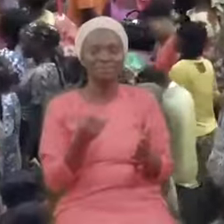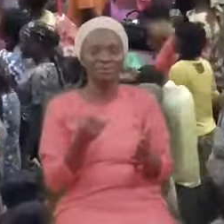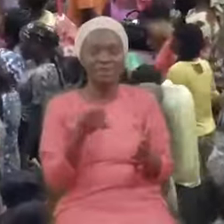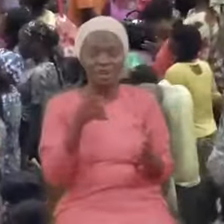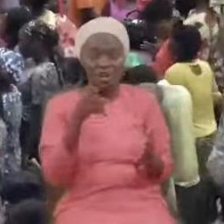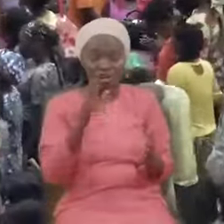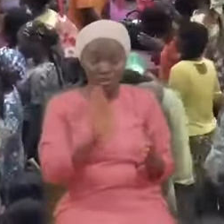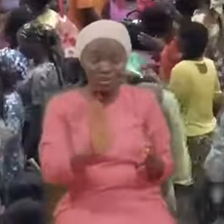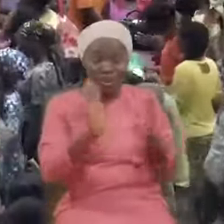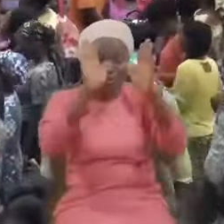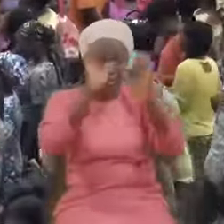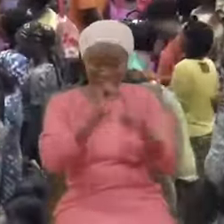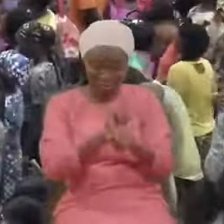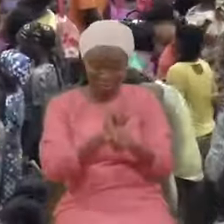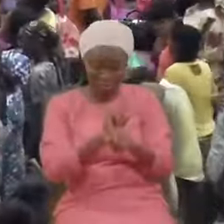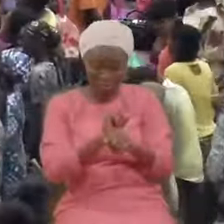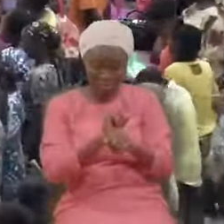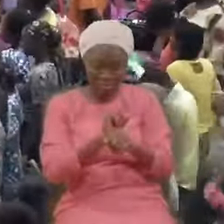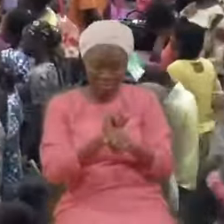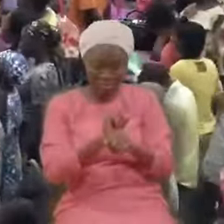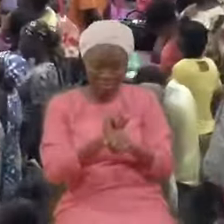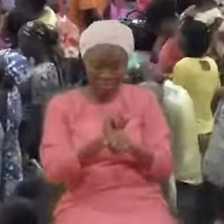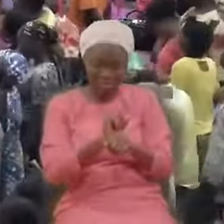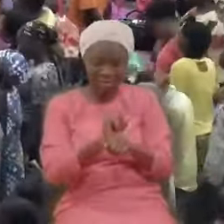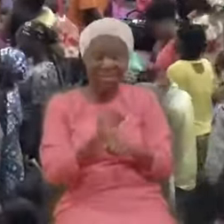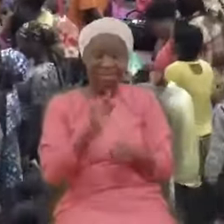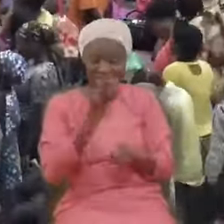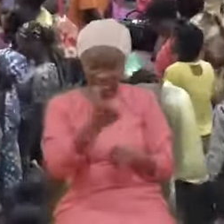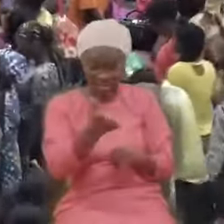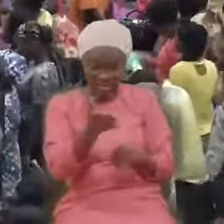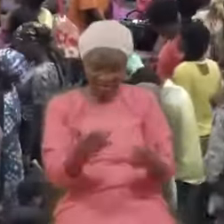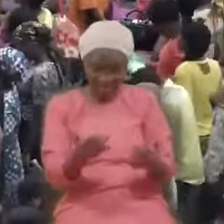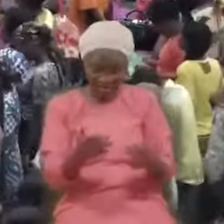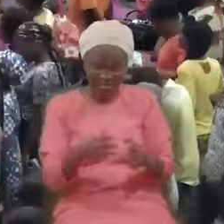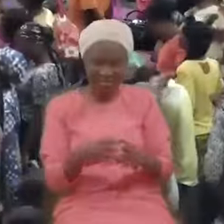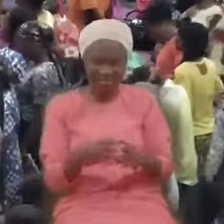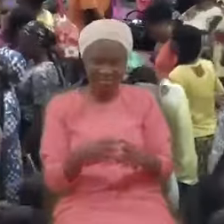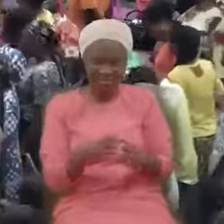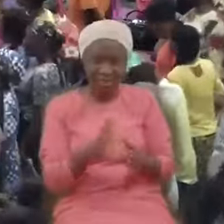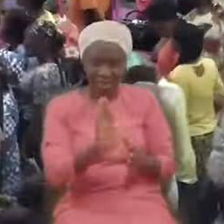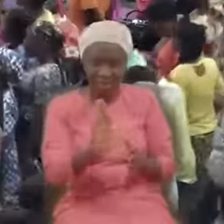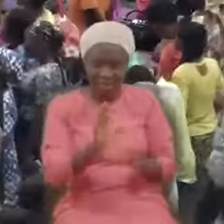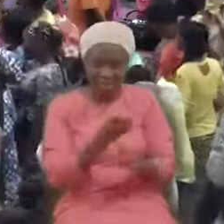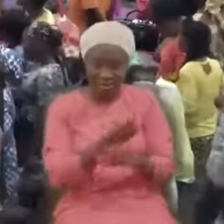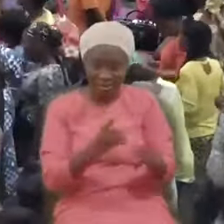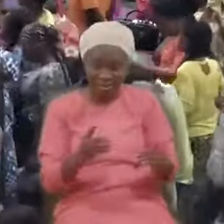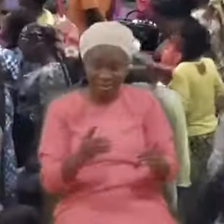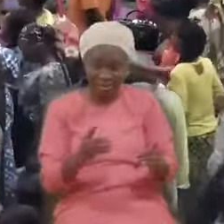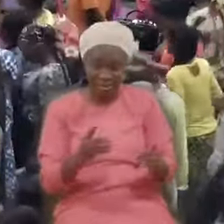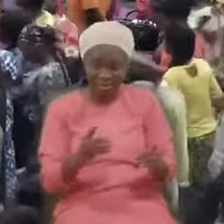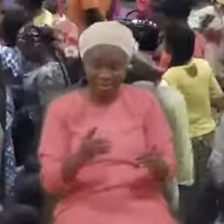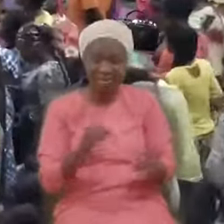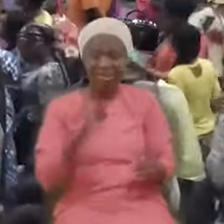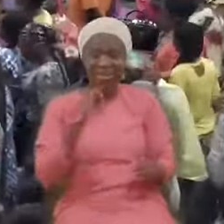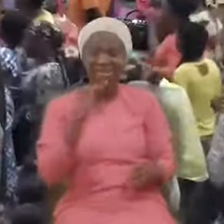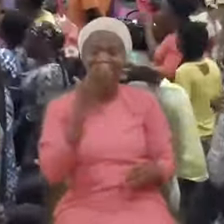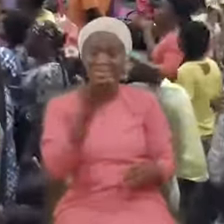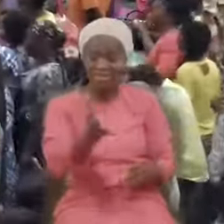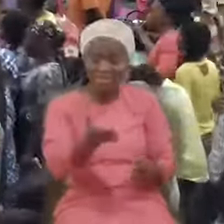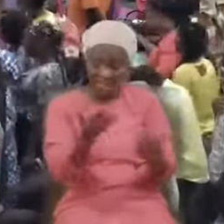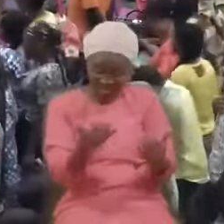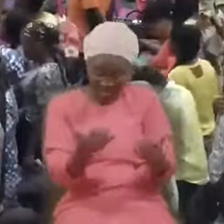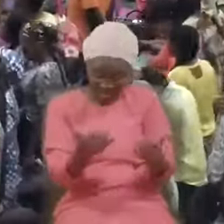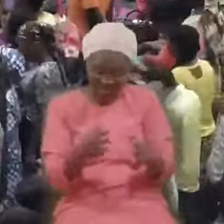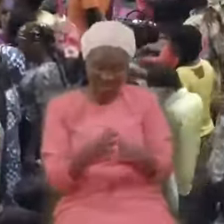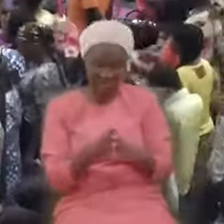Your miracle. Try there. Your deliverance, it's right there.